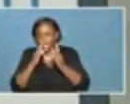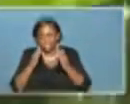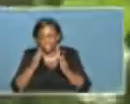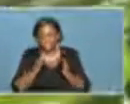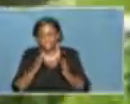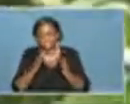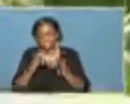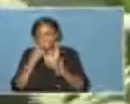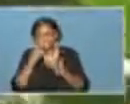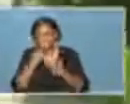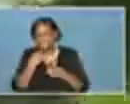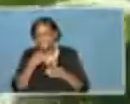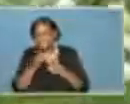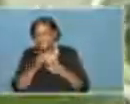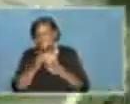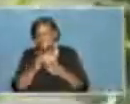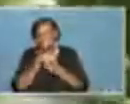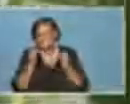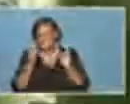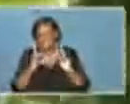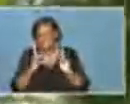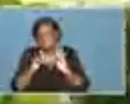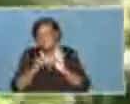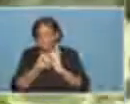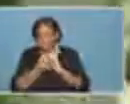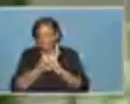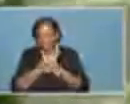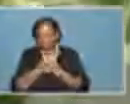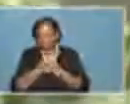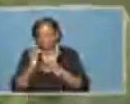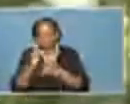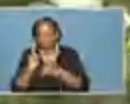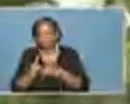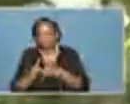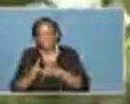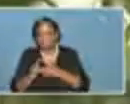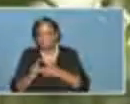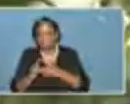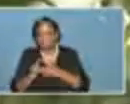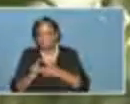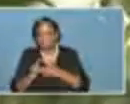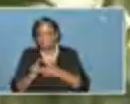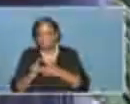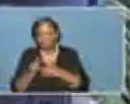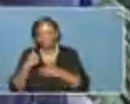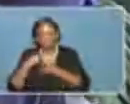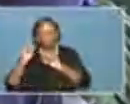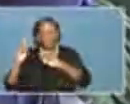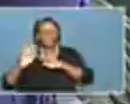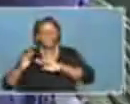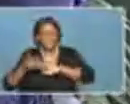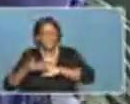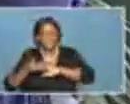and understand the conversation that's going on regionally when it comes to legalizing cannabis. I've been to Jamaica. I've seen what